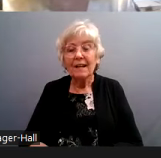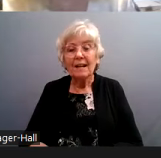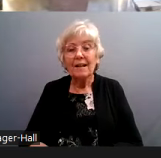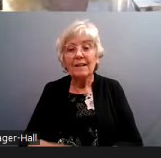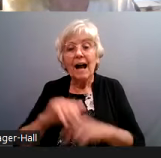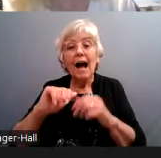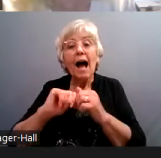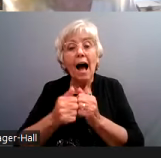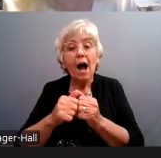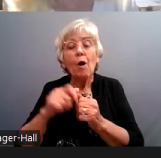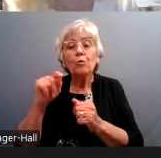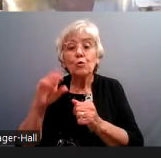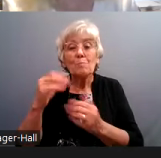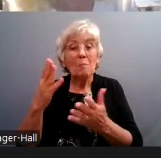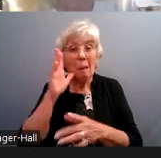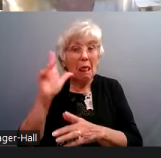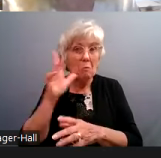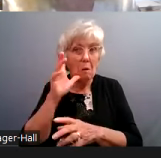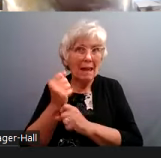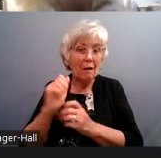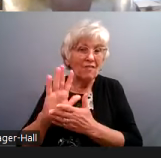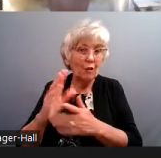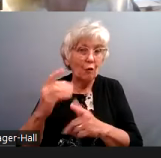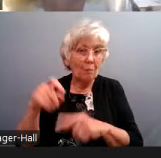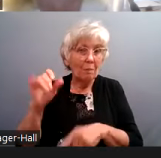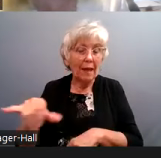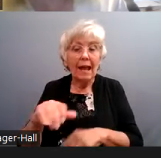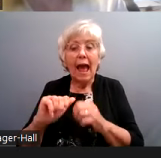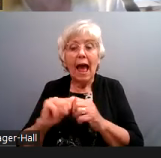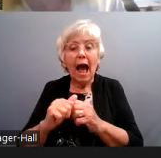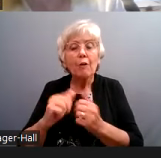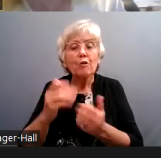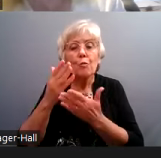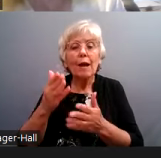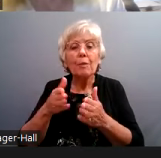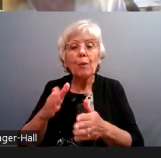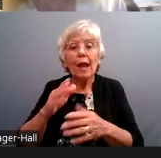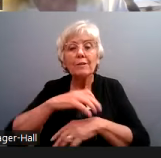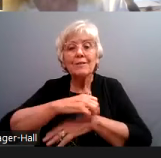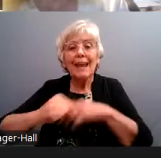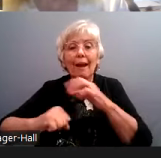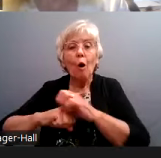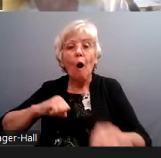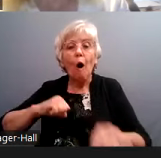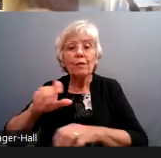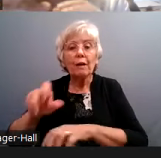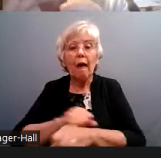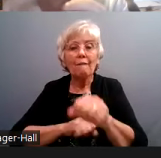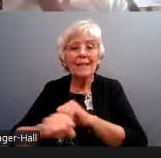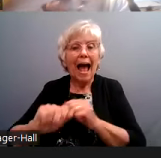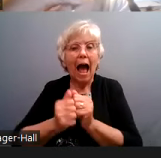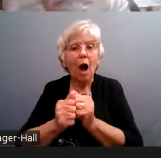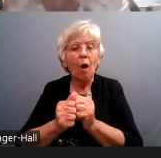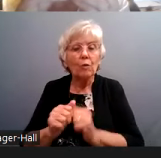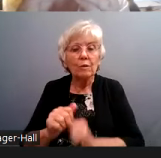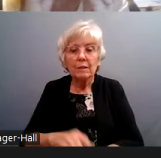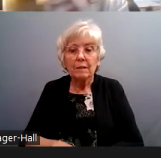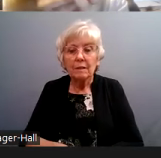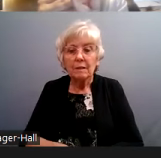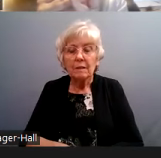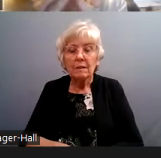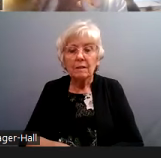How to recommend a way to remove the gloves. So you're not like